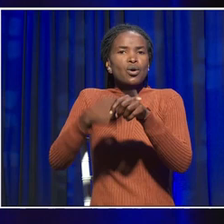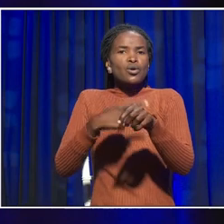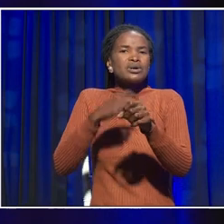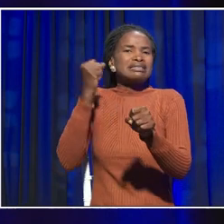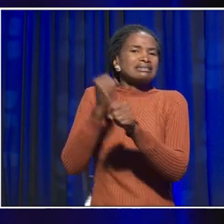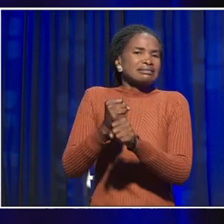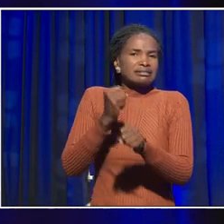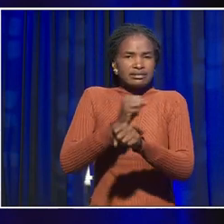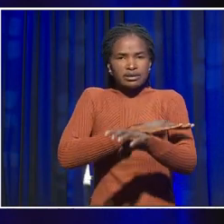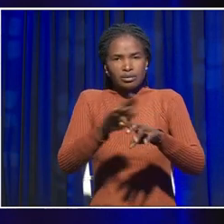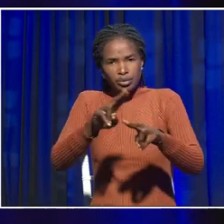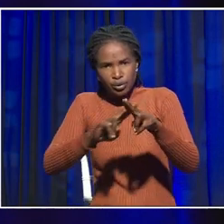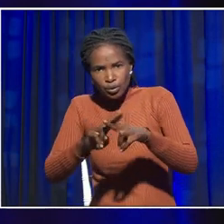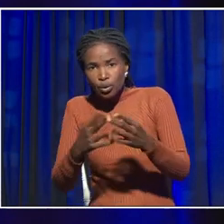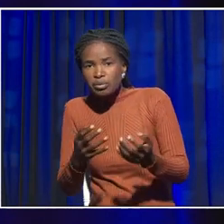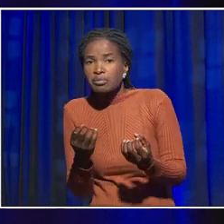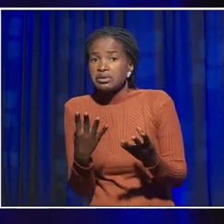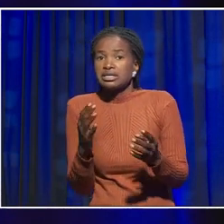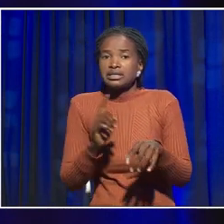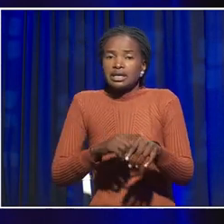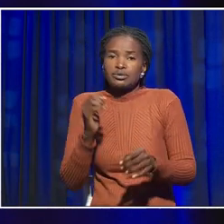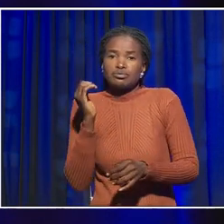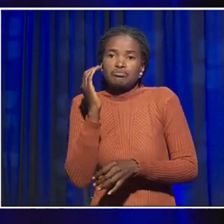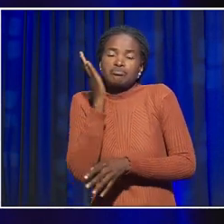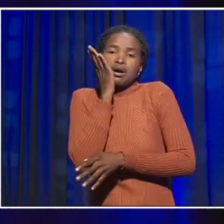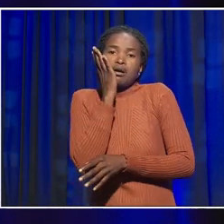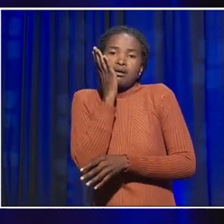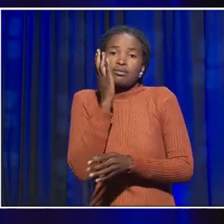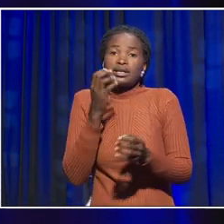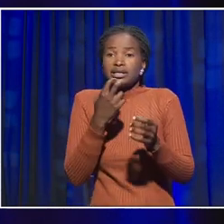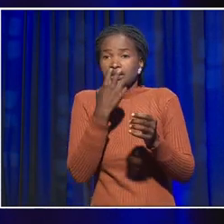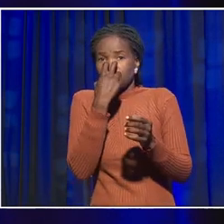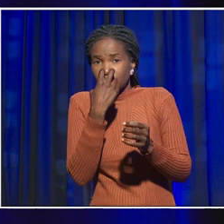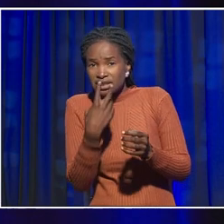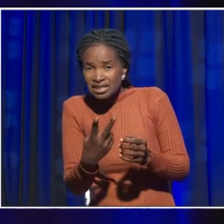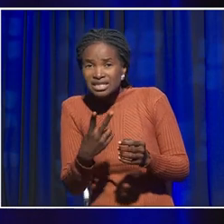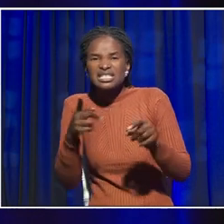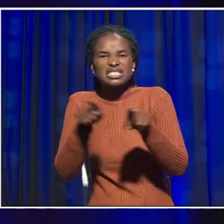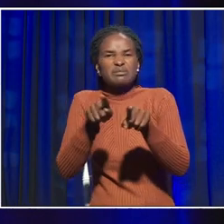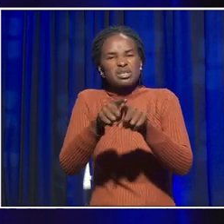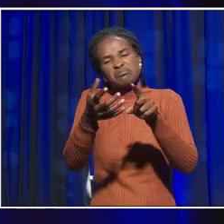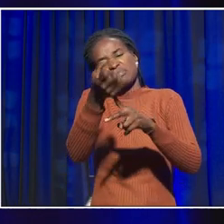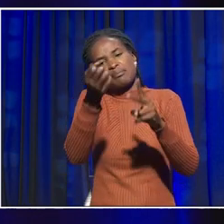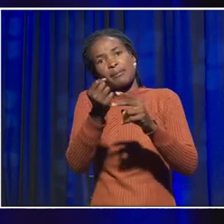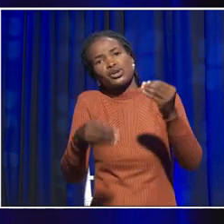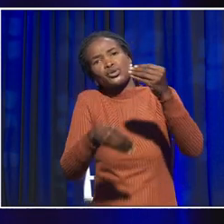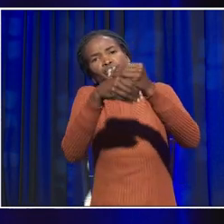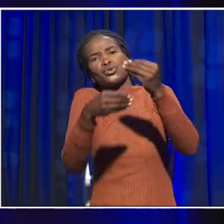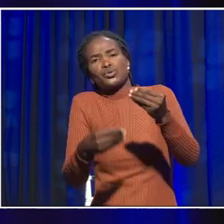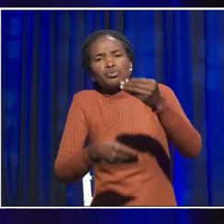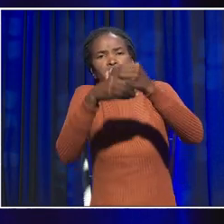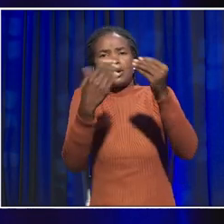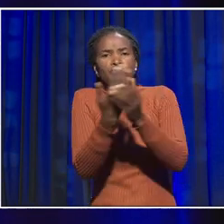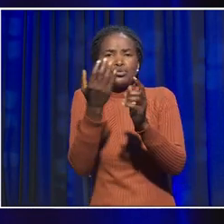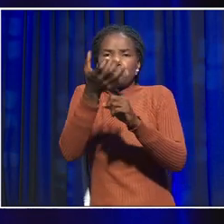and are surprised if we get the ordinary and not the extraordinary. So maybe we have to think